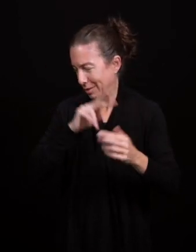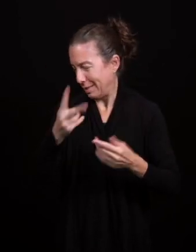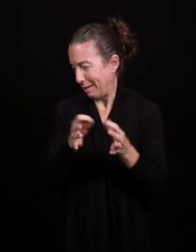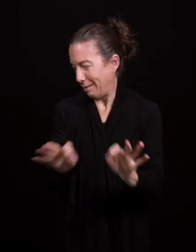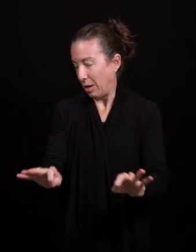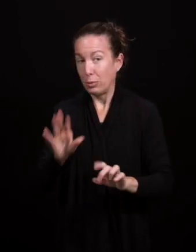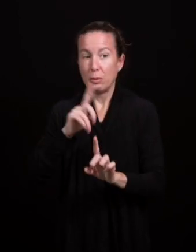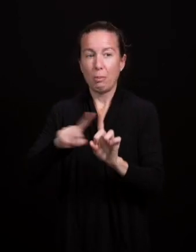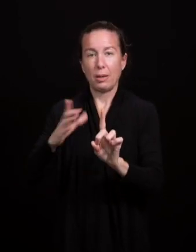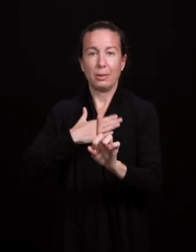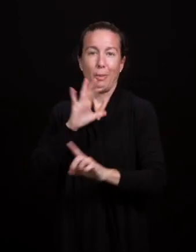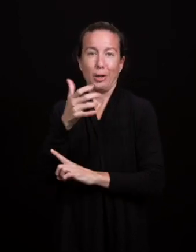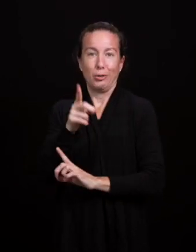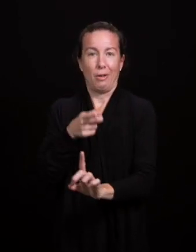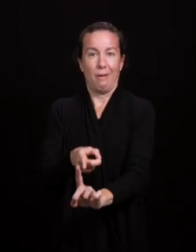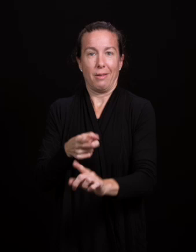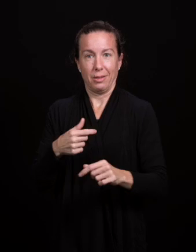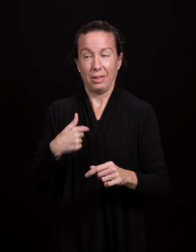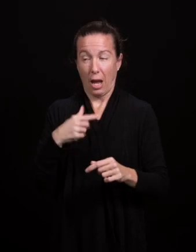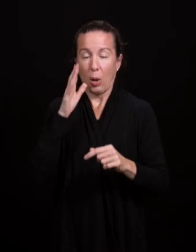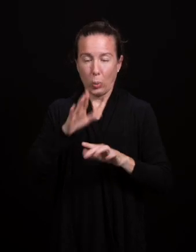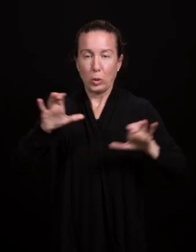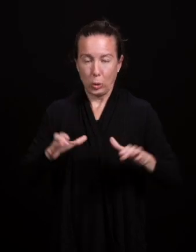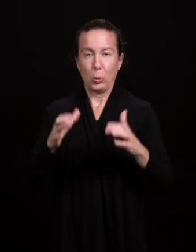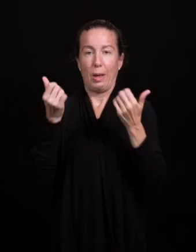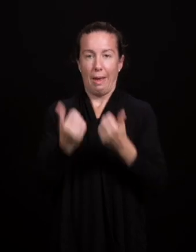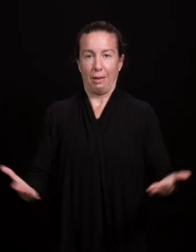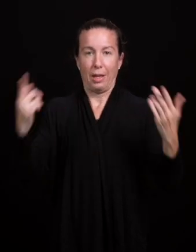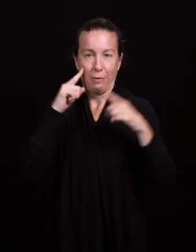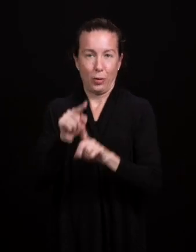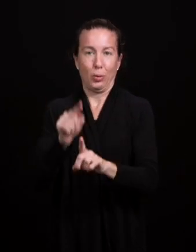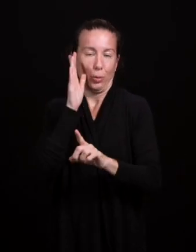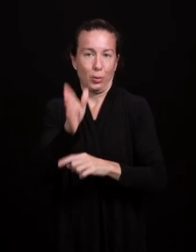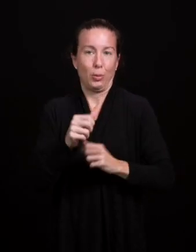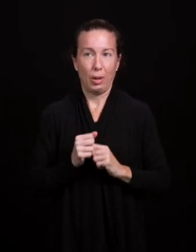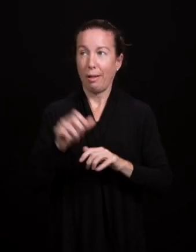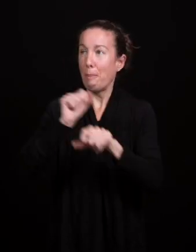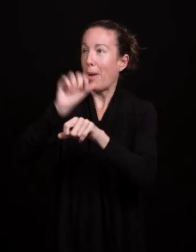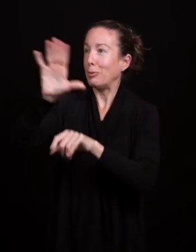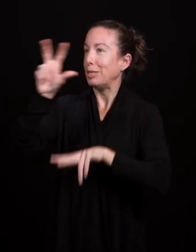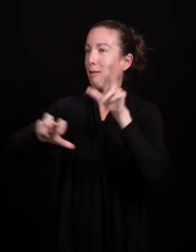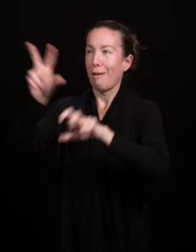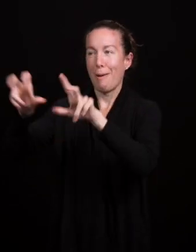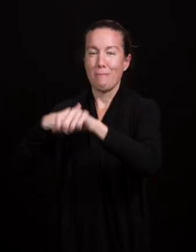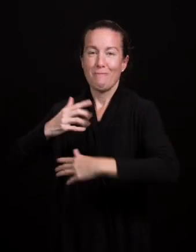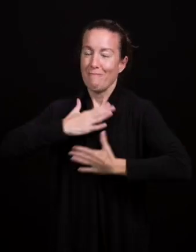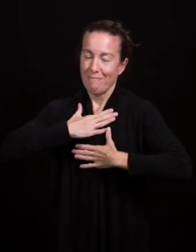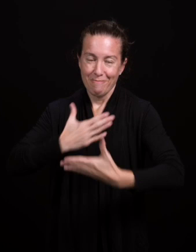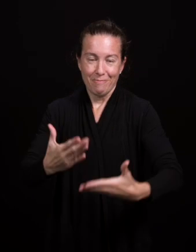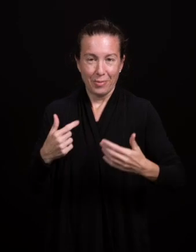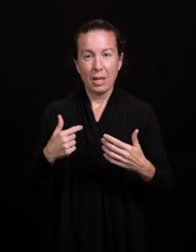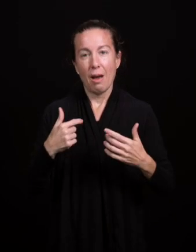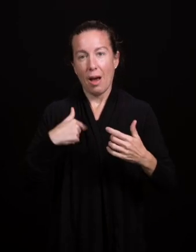do anything. And you'll climb mountains for them to make sure that they have the resources that they need